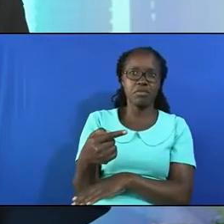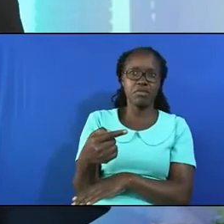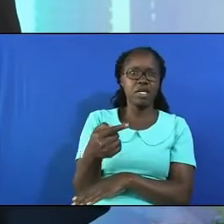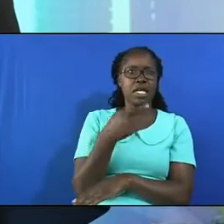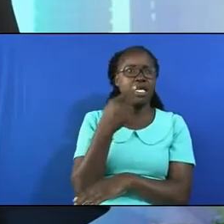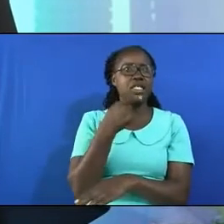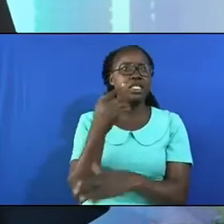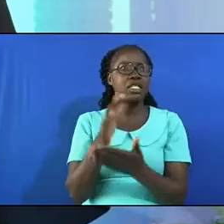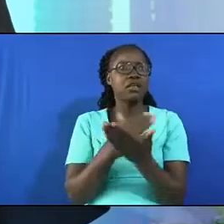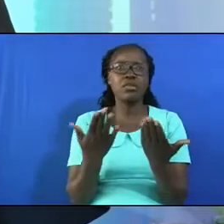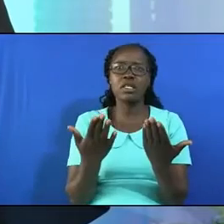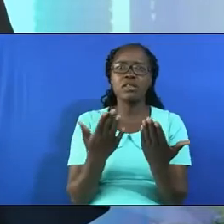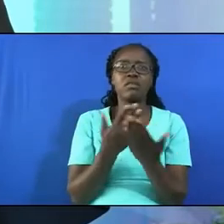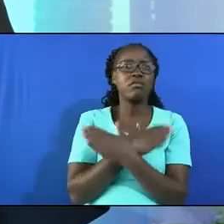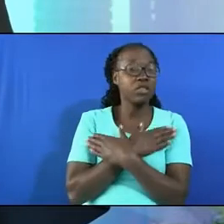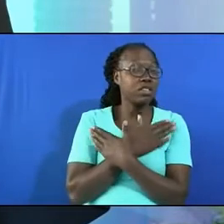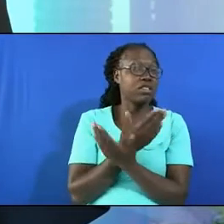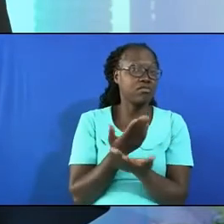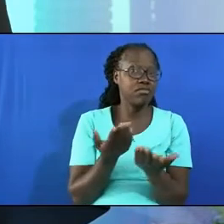Can I tell you something, friends?